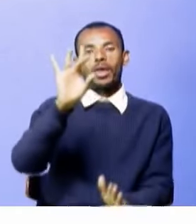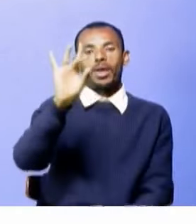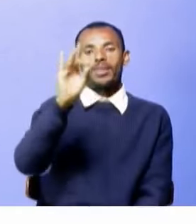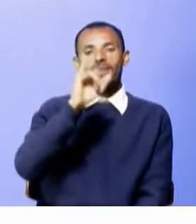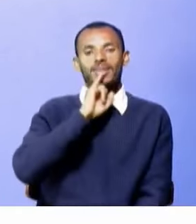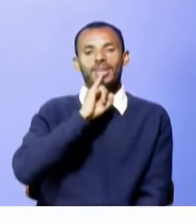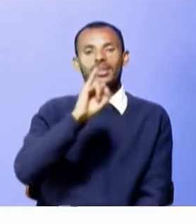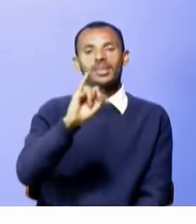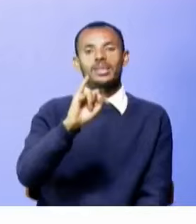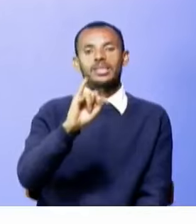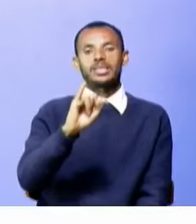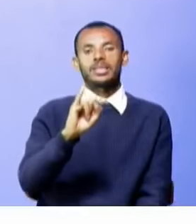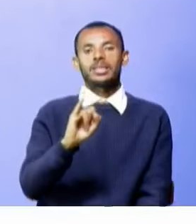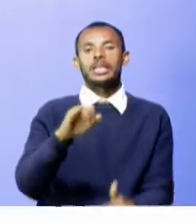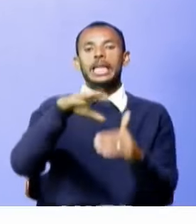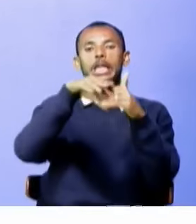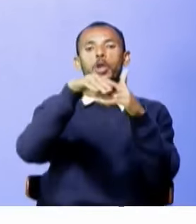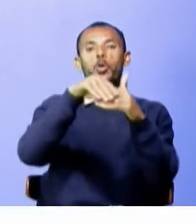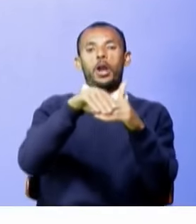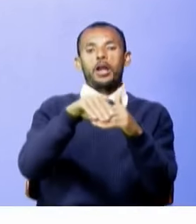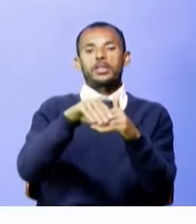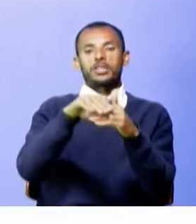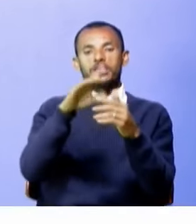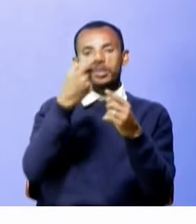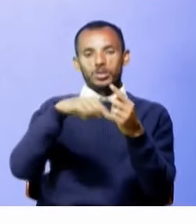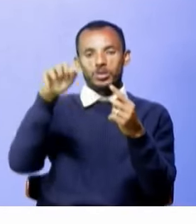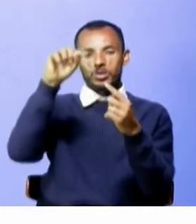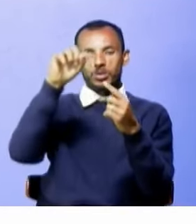is Introduction to Probability.